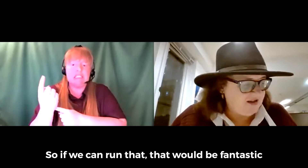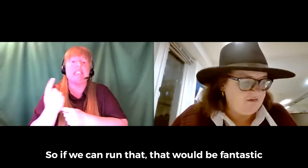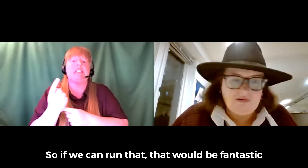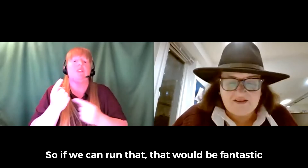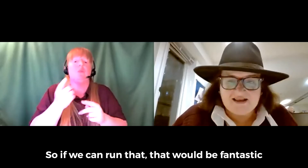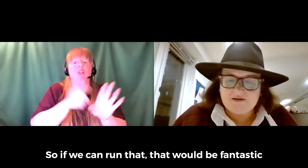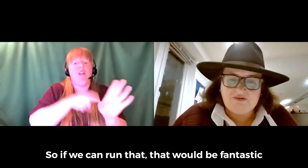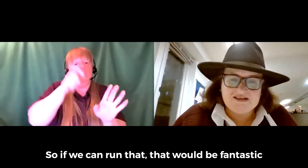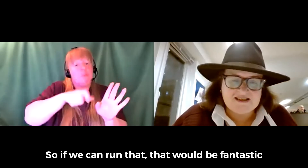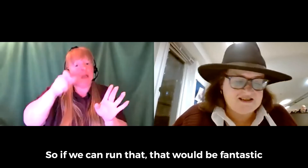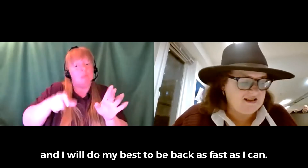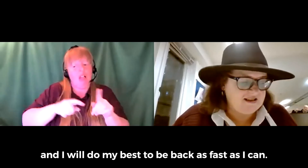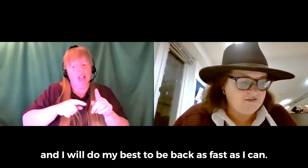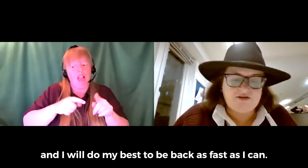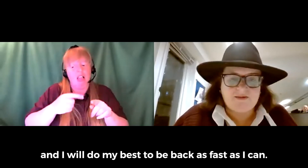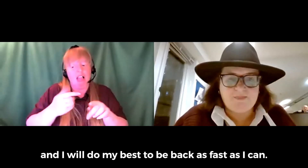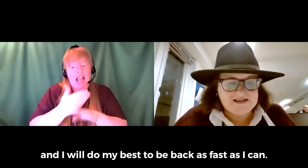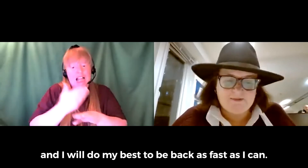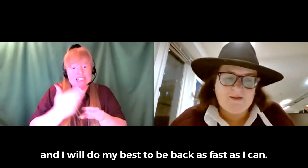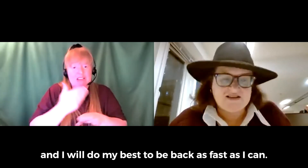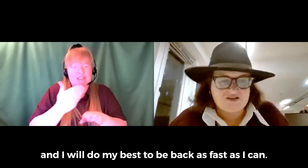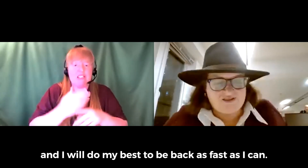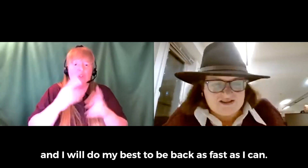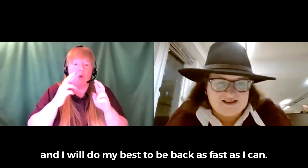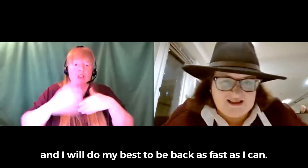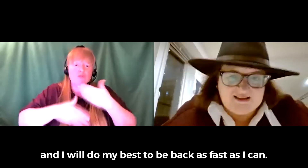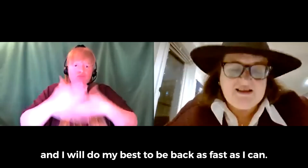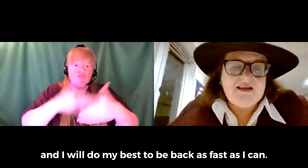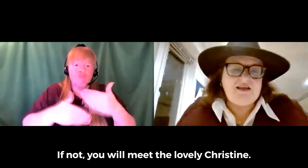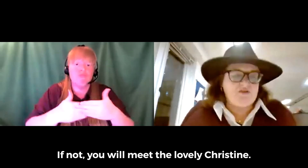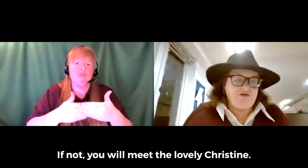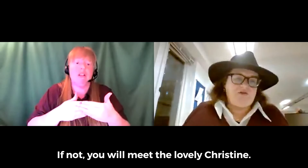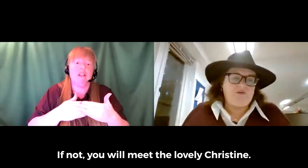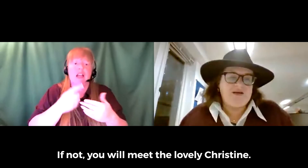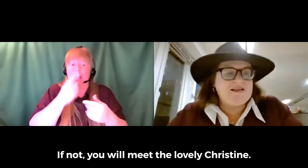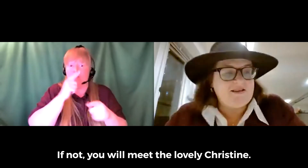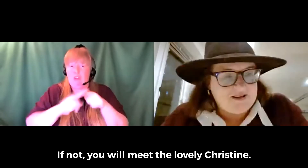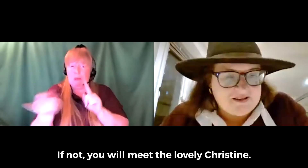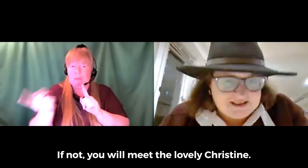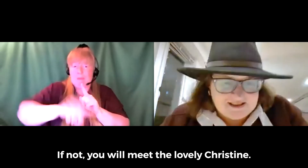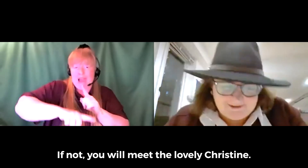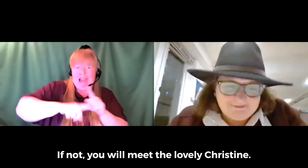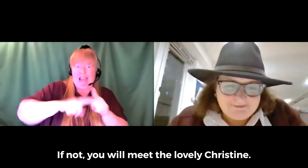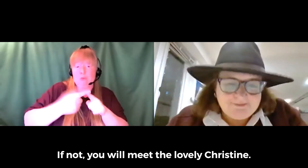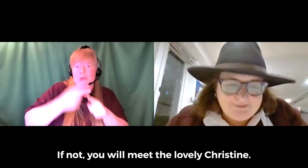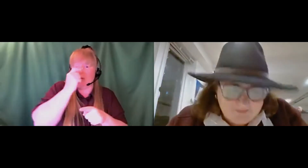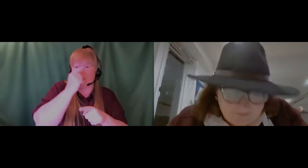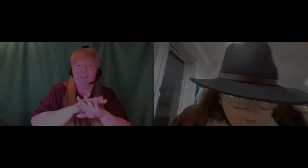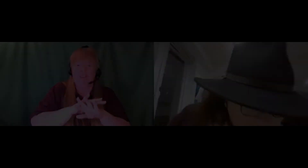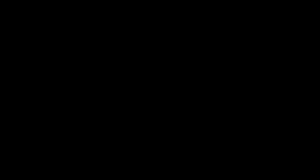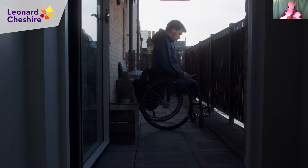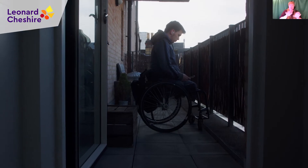if we can run that would be fantastic, and I will do my best to be back as fast as I can. If not, you will meet the lovely Christine.